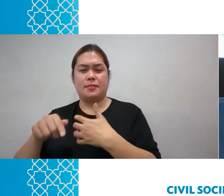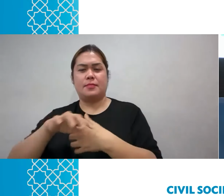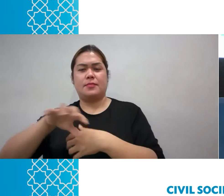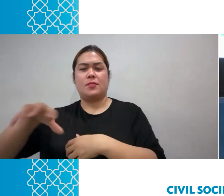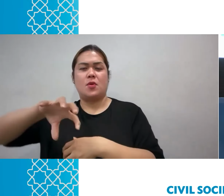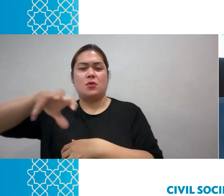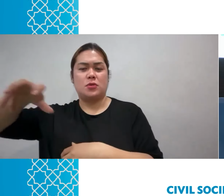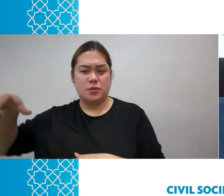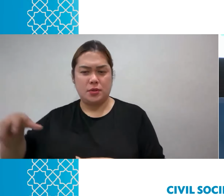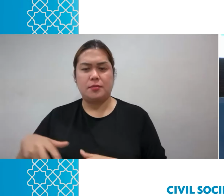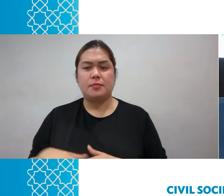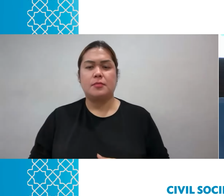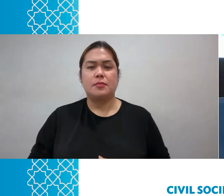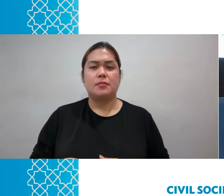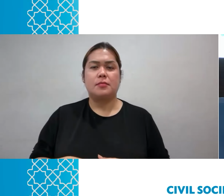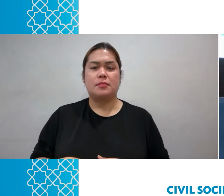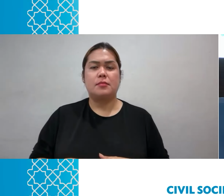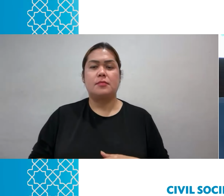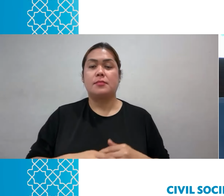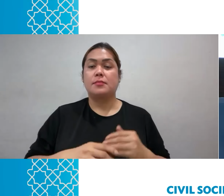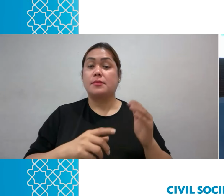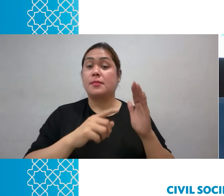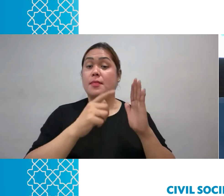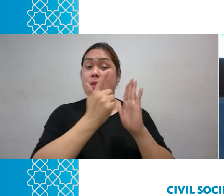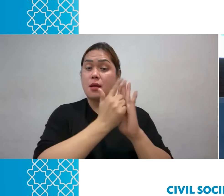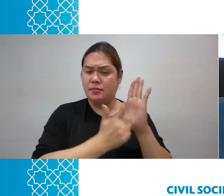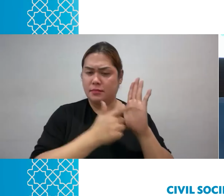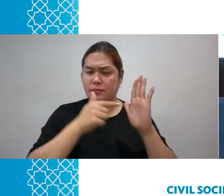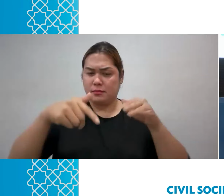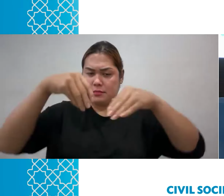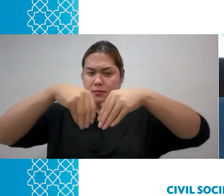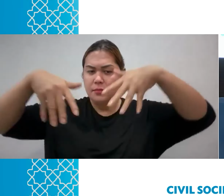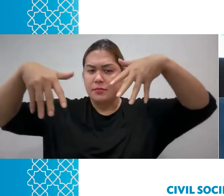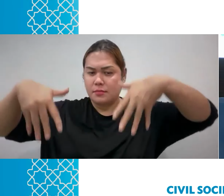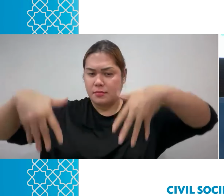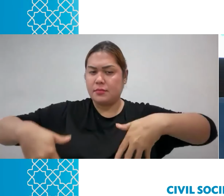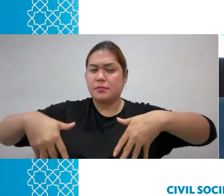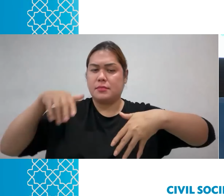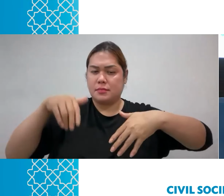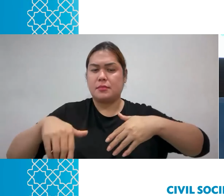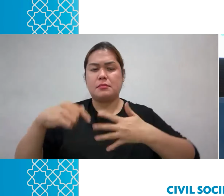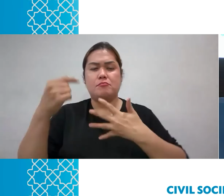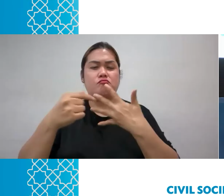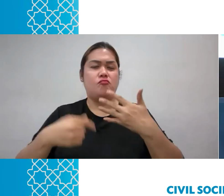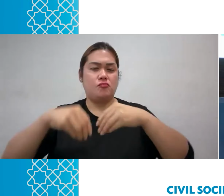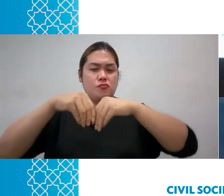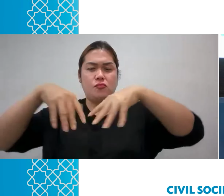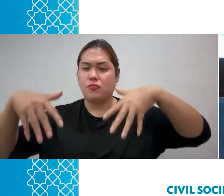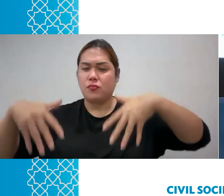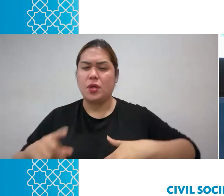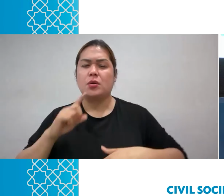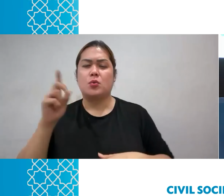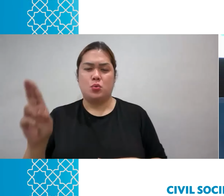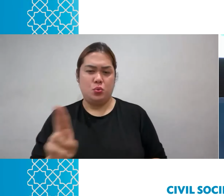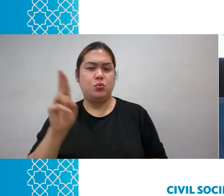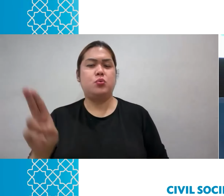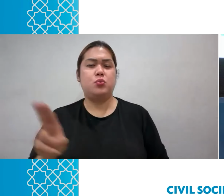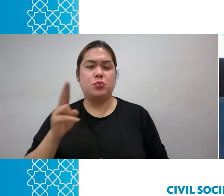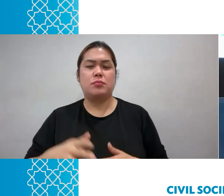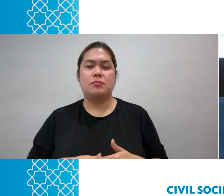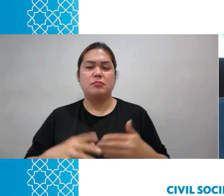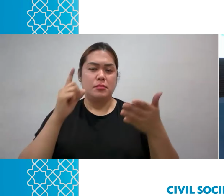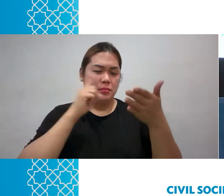legal system, regulatory system, and so on. And usually what is done is that you review that legal system